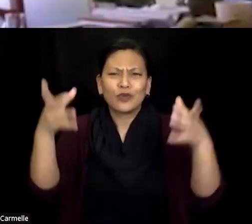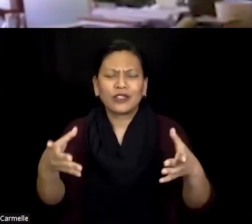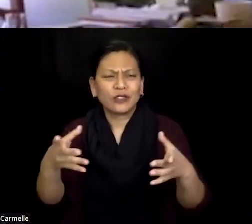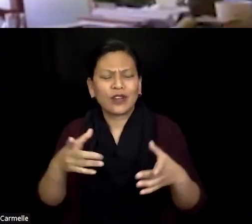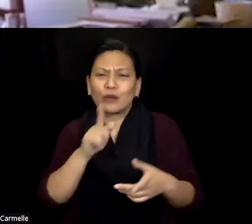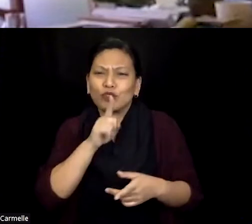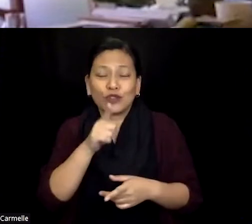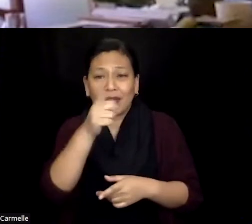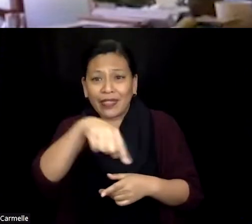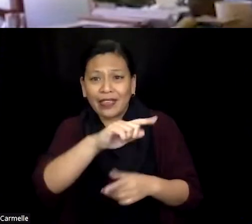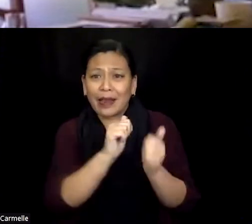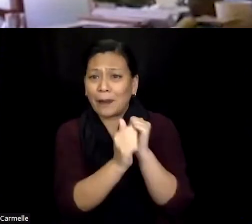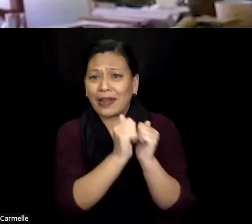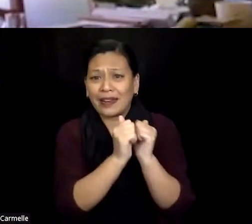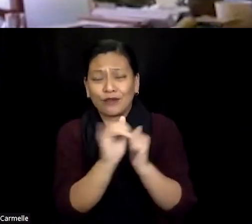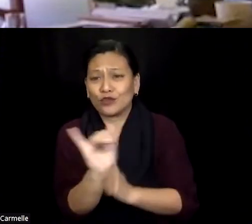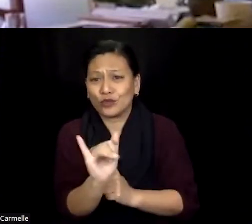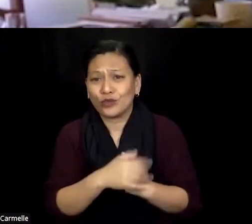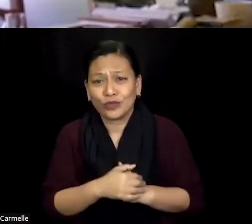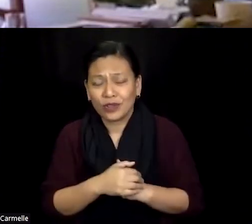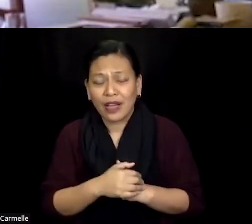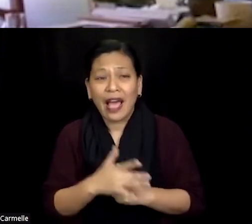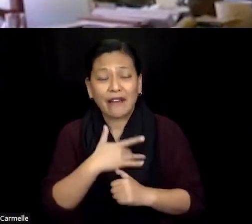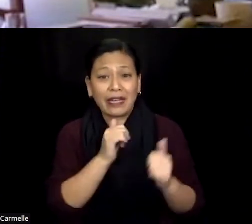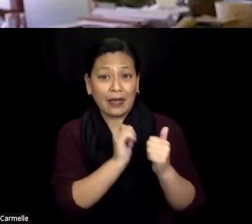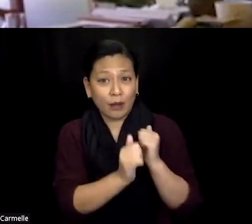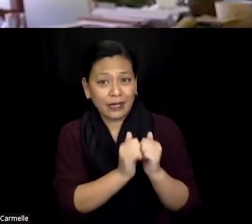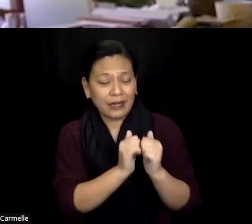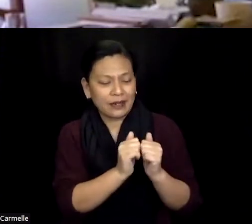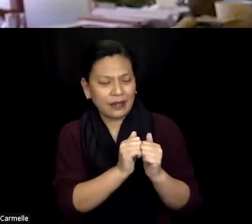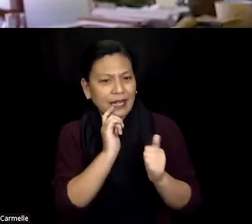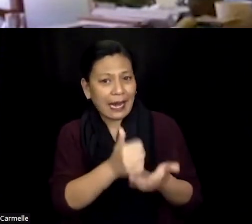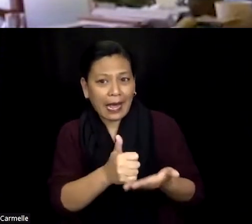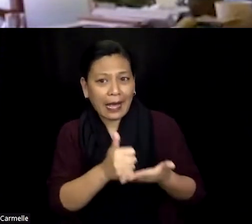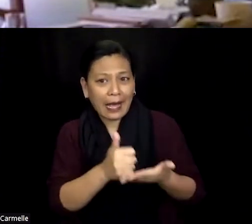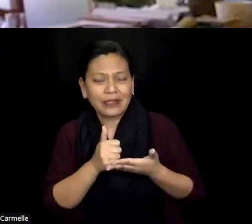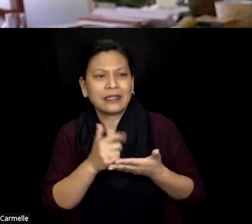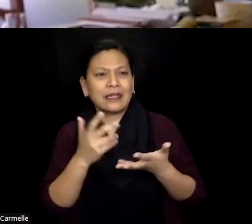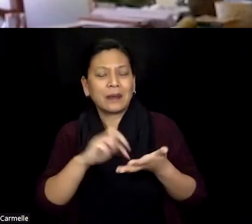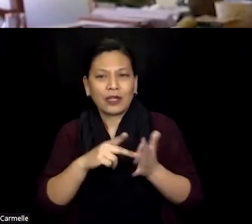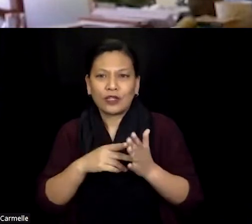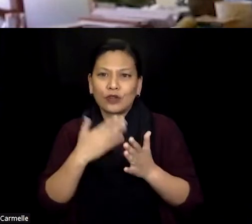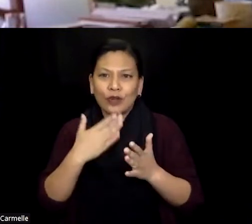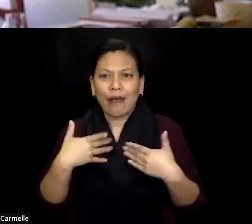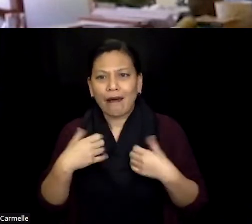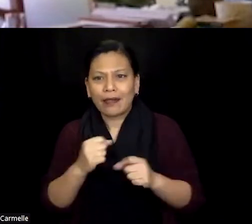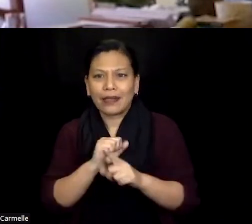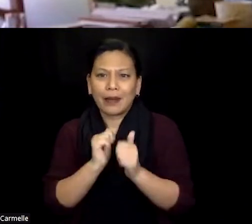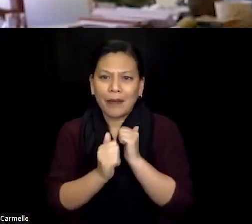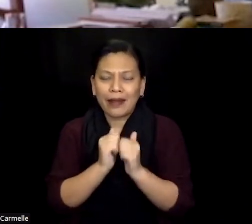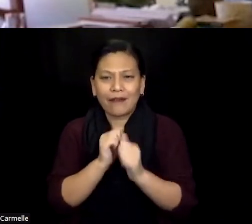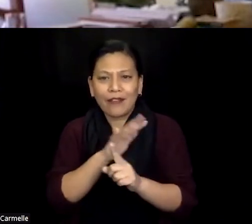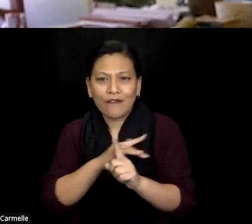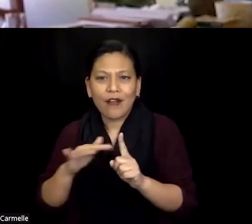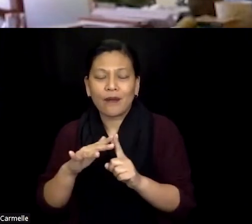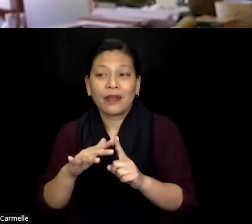graduating class from that school, we're all the same. I think that that's helpful. It's like a really good competitive environment where, you know, we're